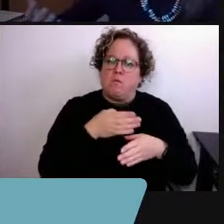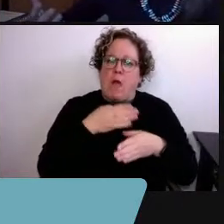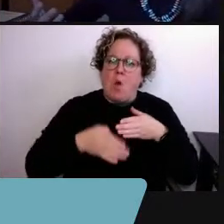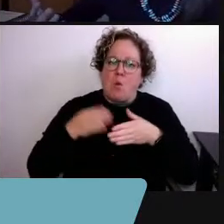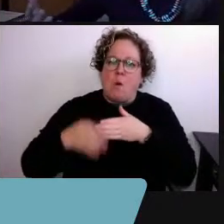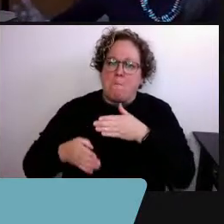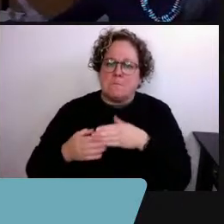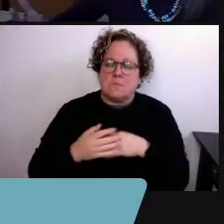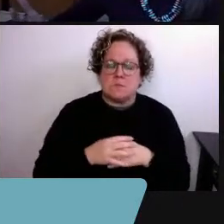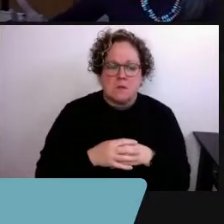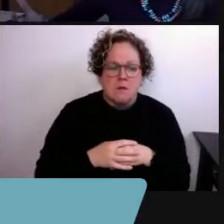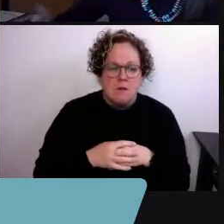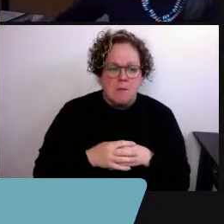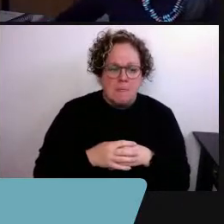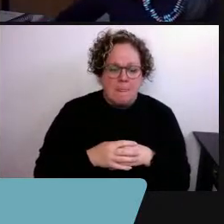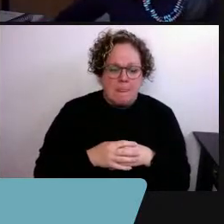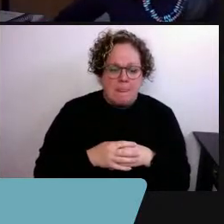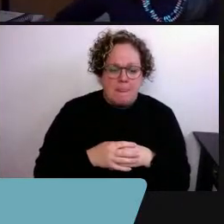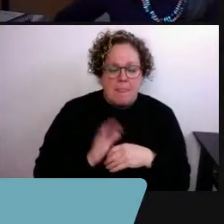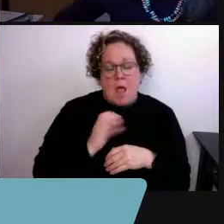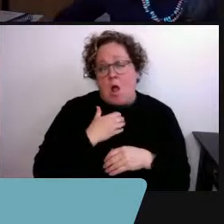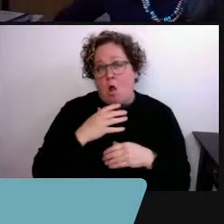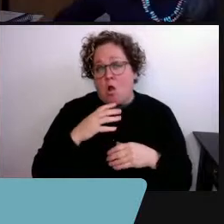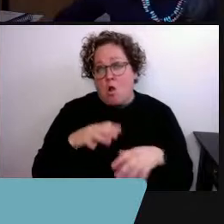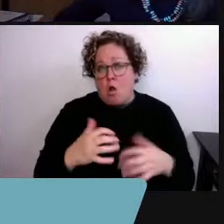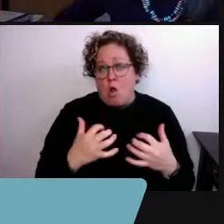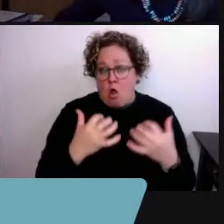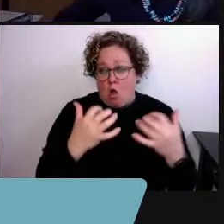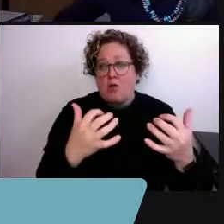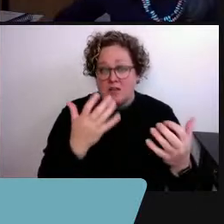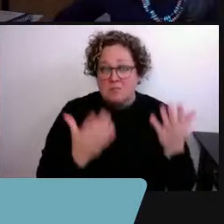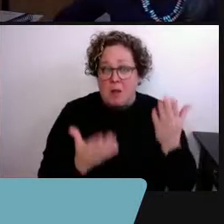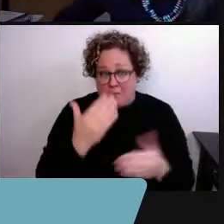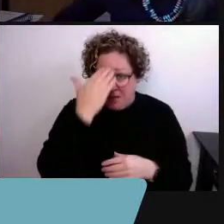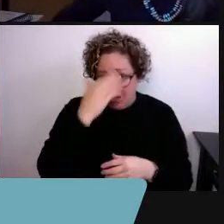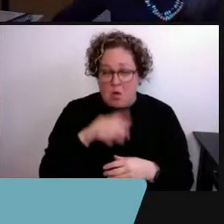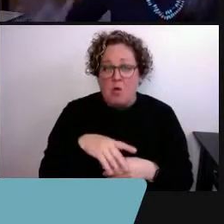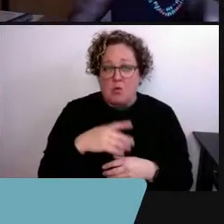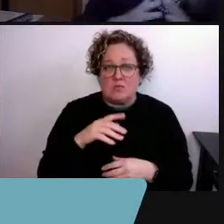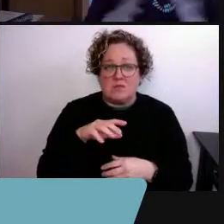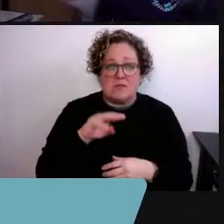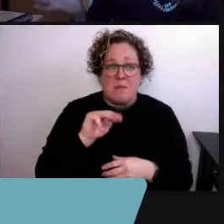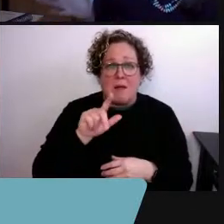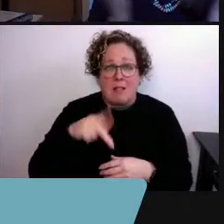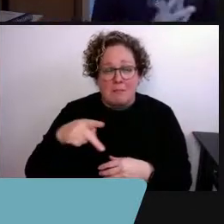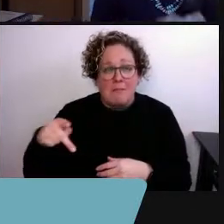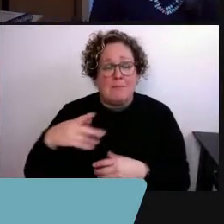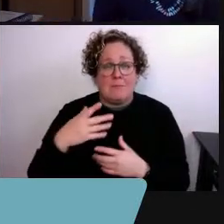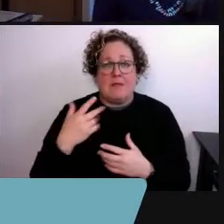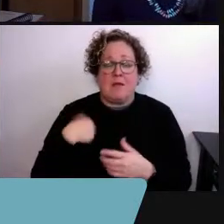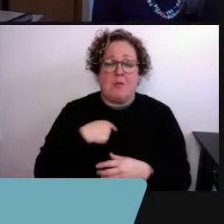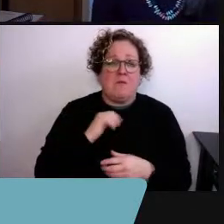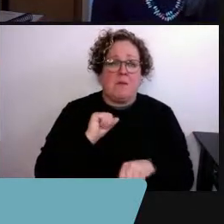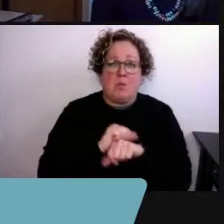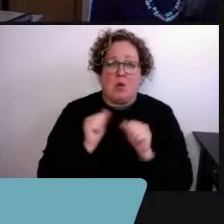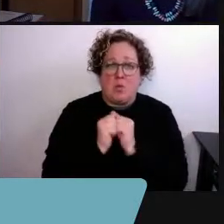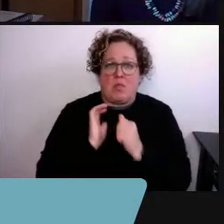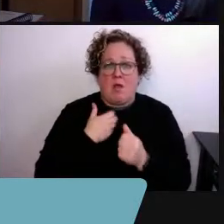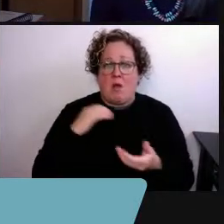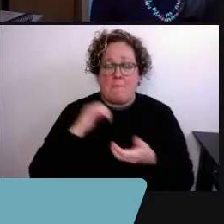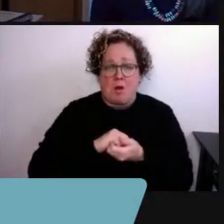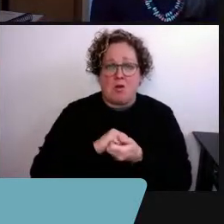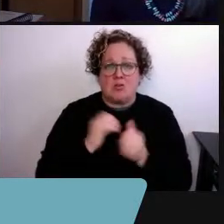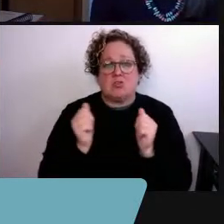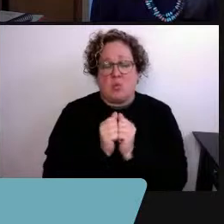mentioned, and as our audience probably knows, this is something that the League has been working on with partners, you know, it's on